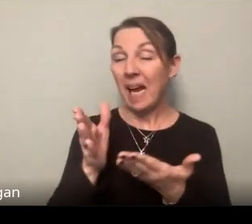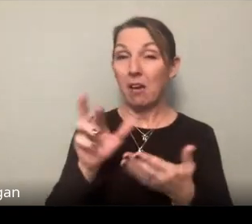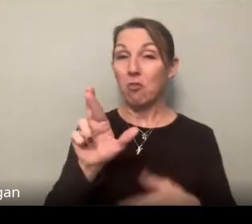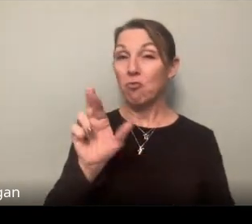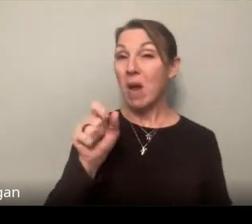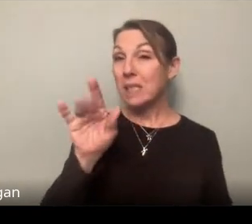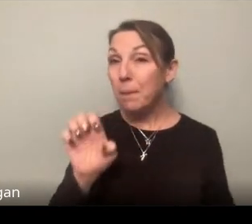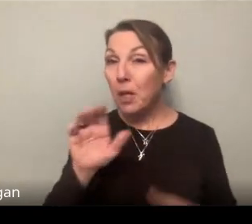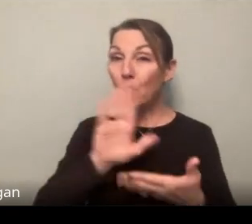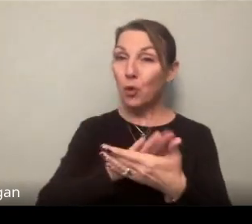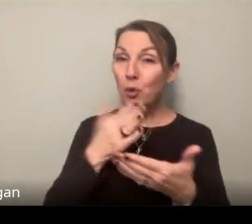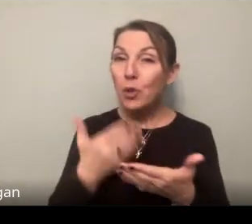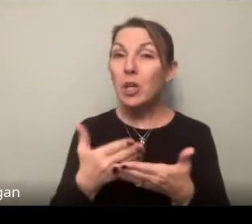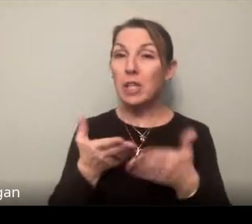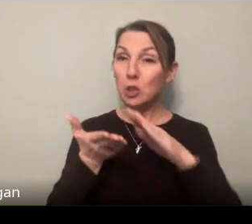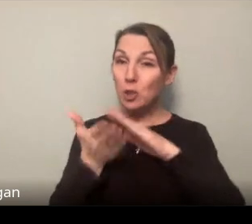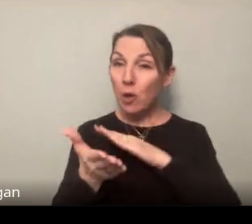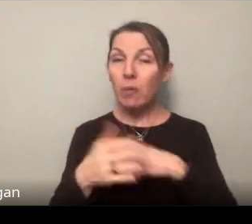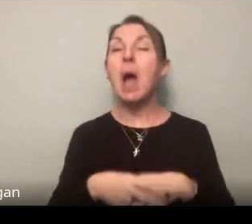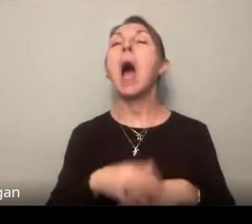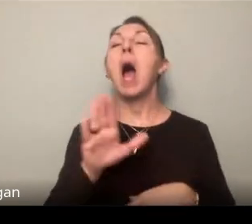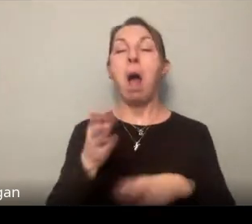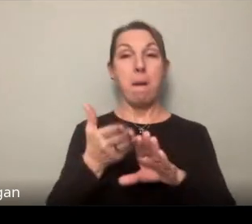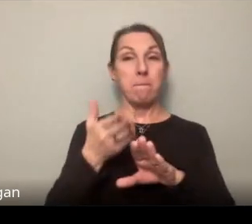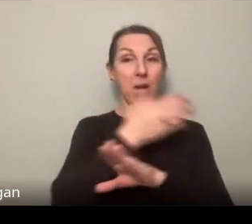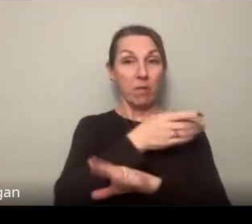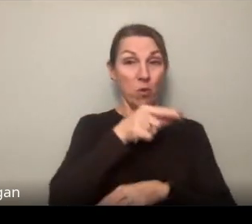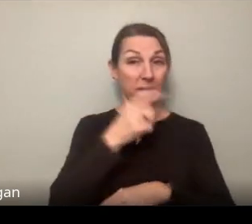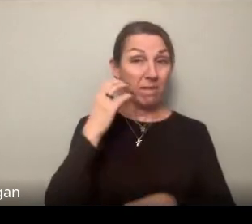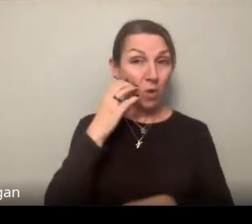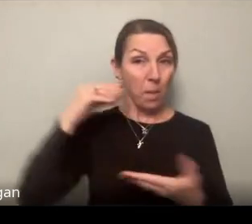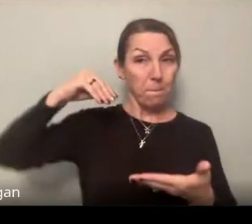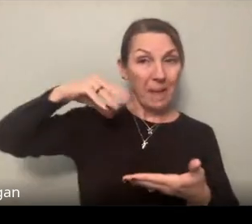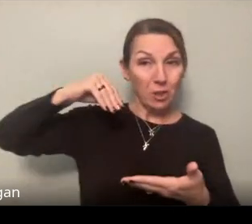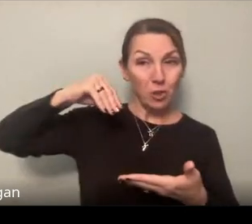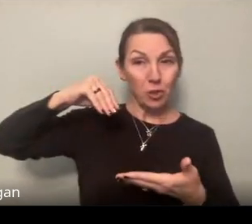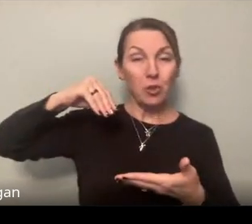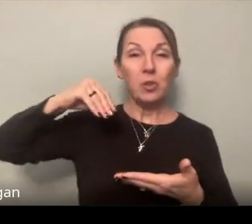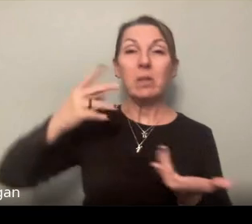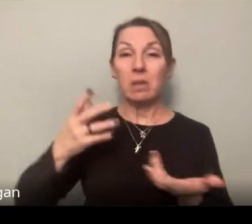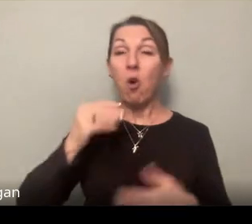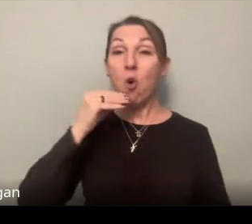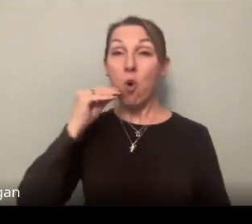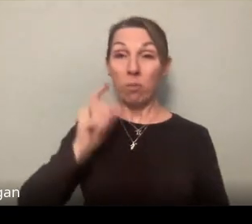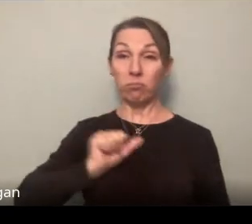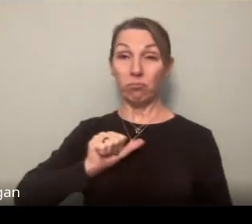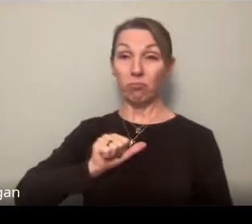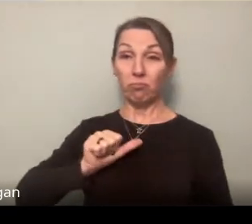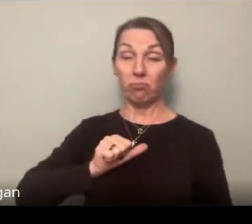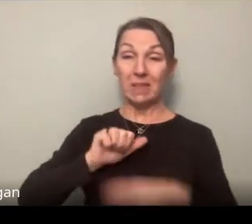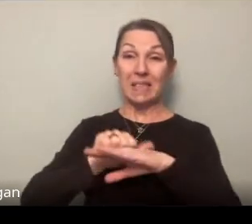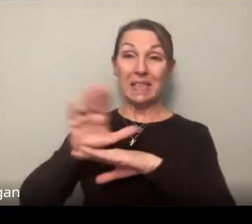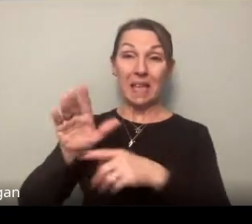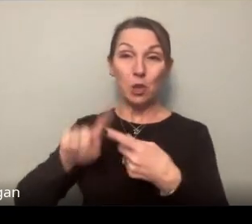recipes, cooking, the stove? Before this phone, I used to take pictures, and if I was home by myself, I would send it to my